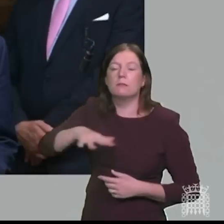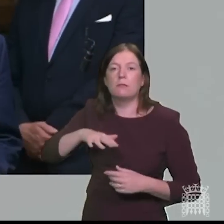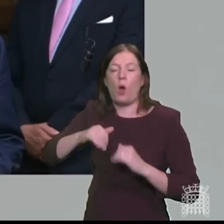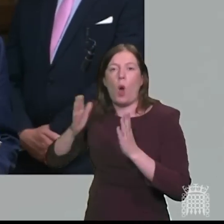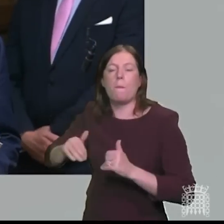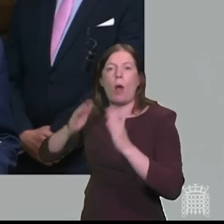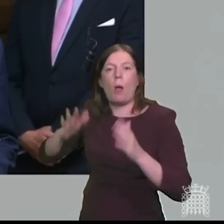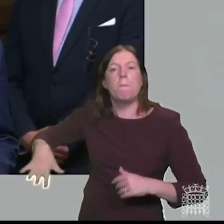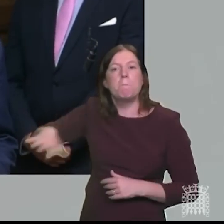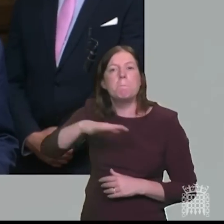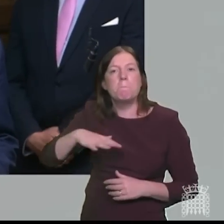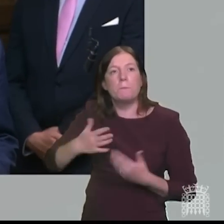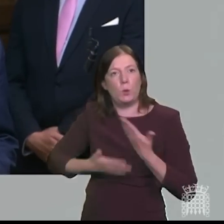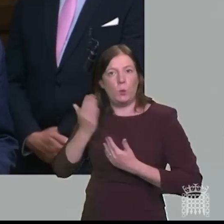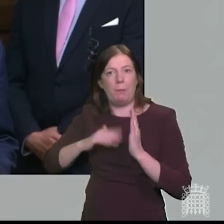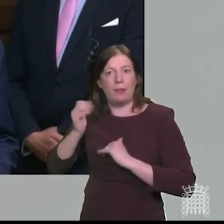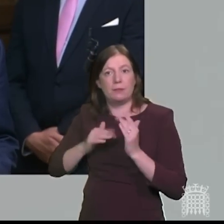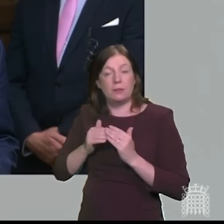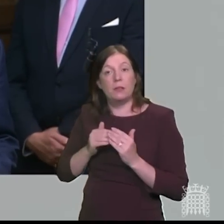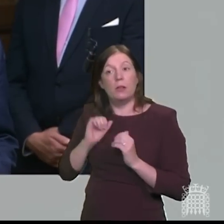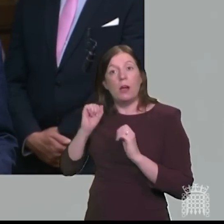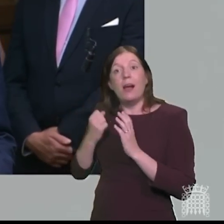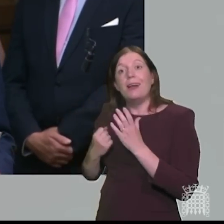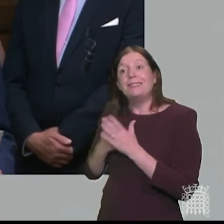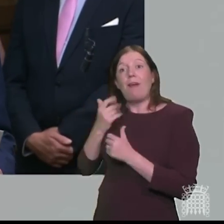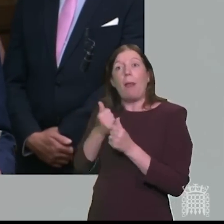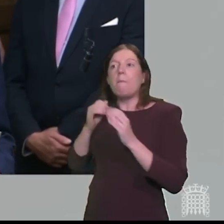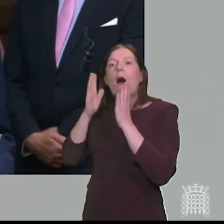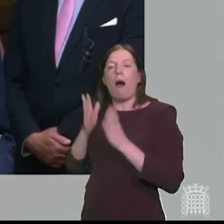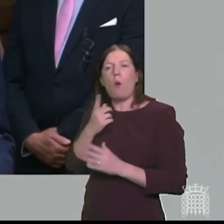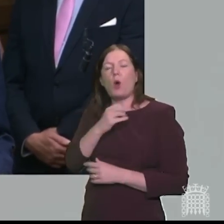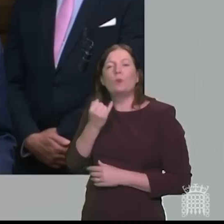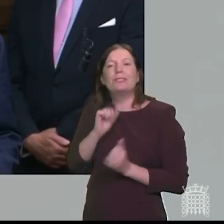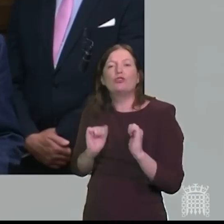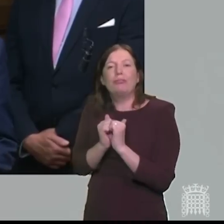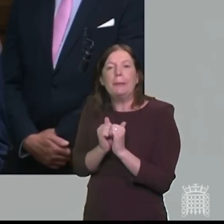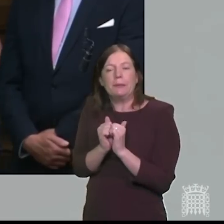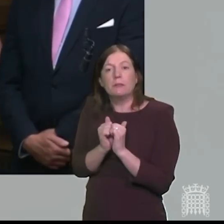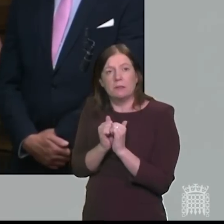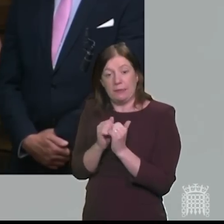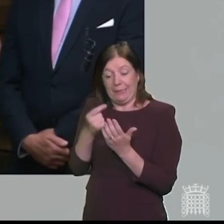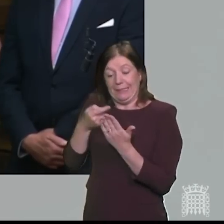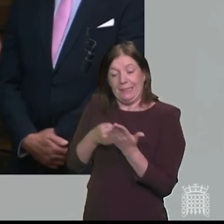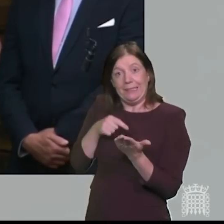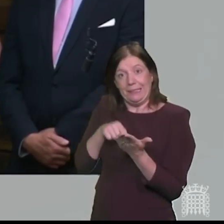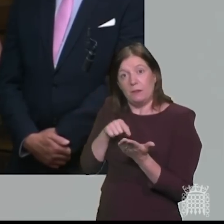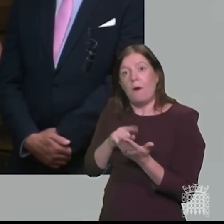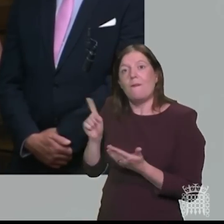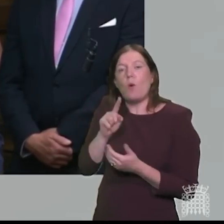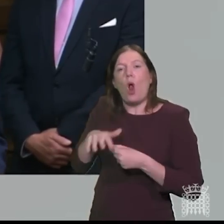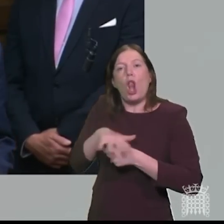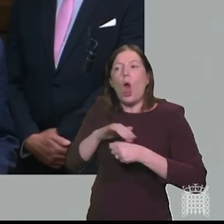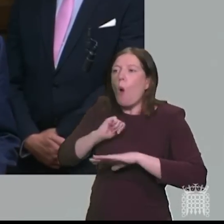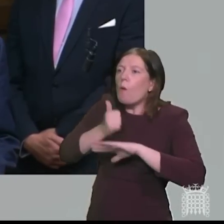but the agreed developer levies, the Section 106 agreements, which are supposedly for local